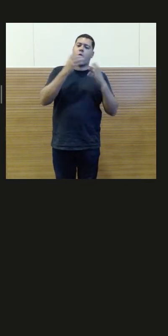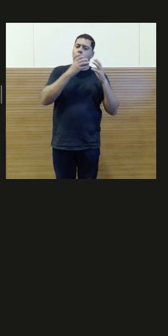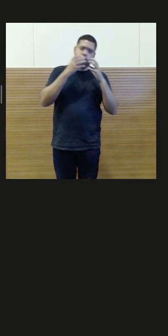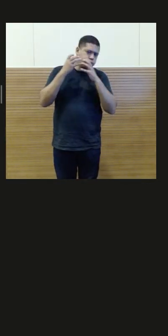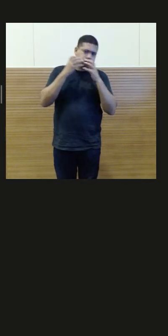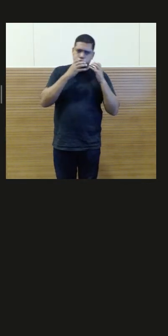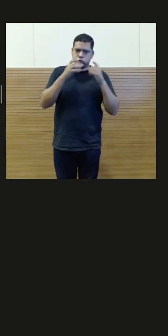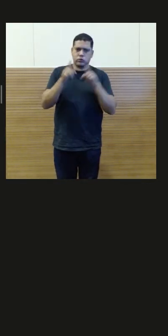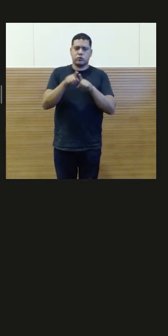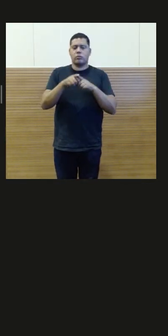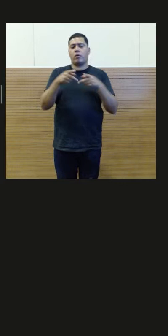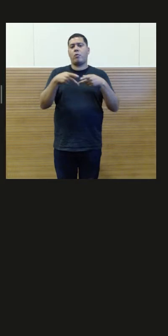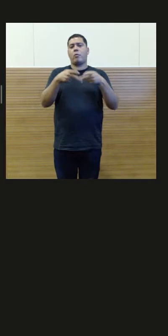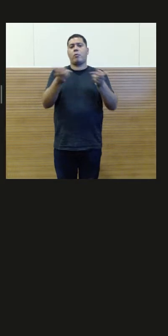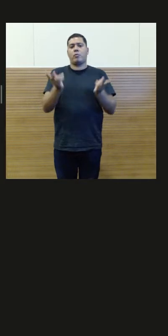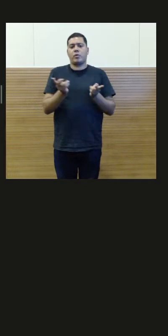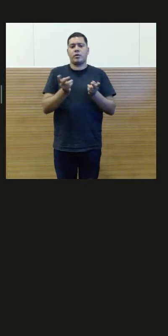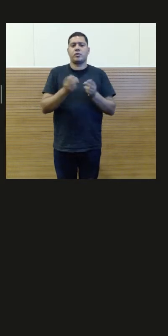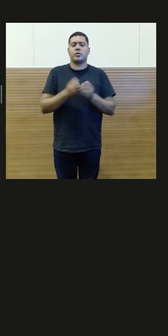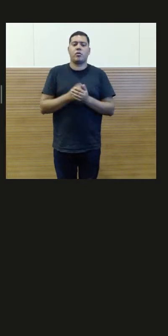prevalent, almost universal.